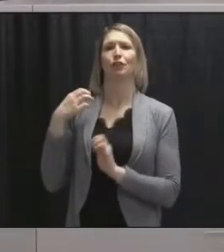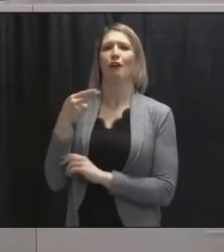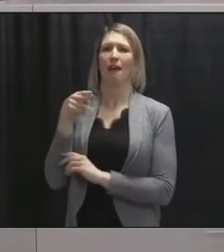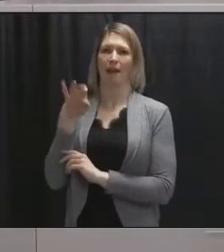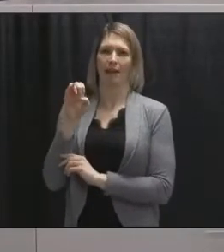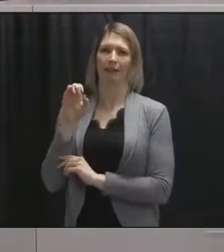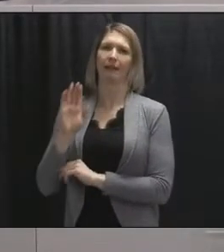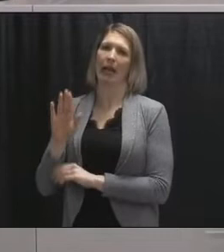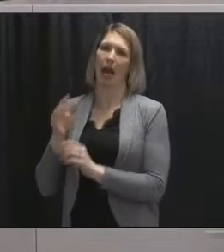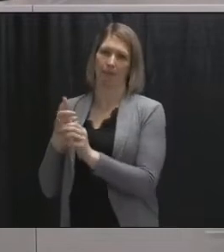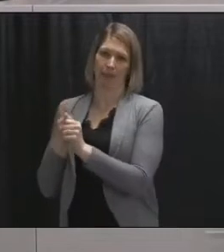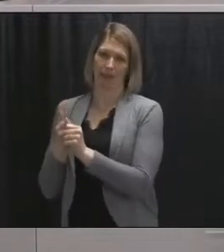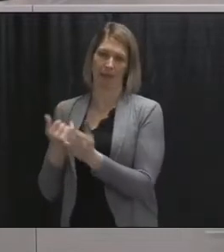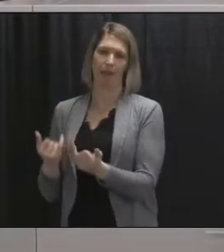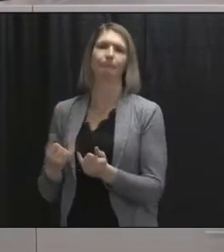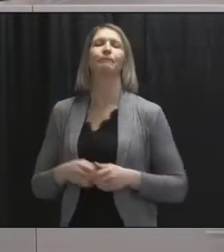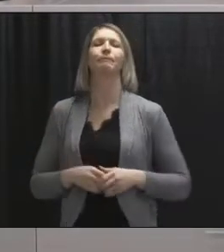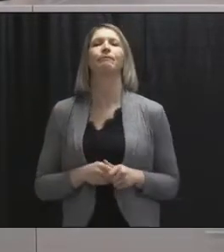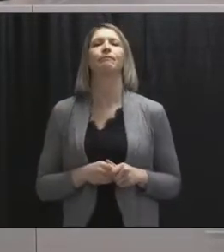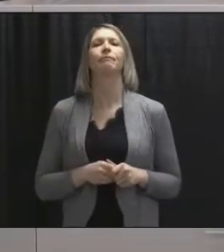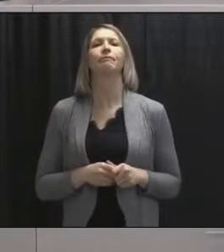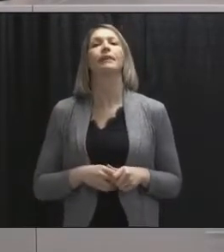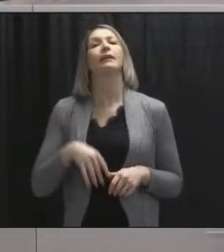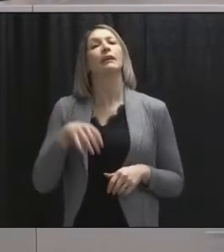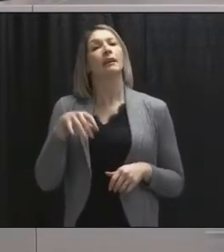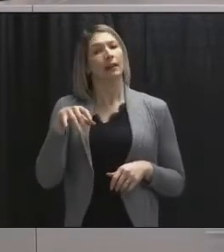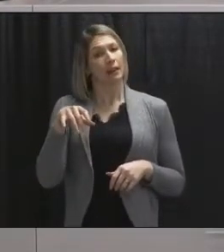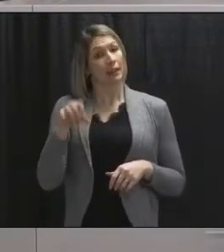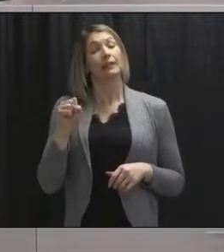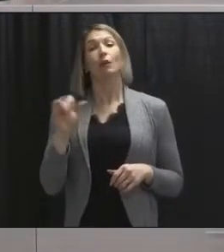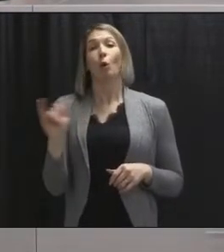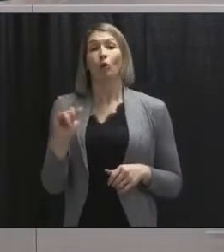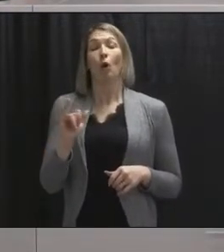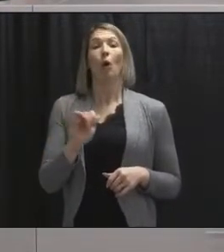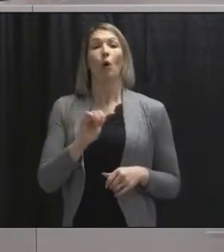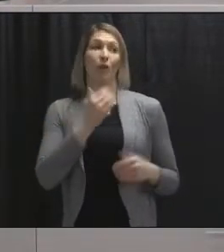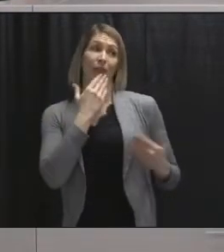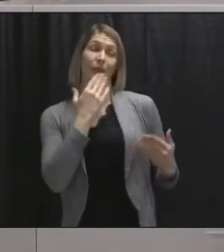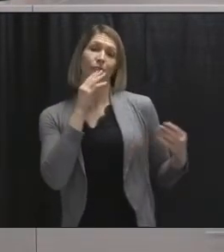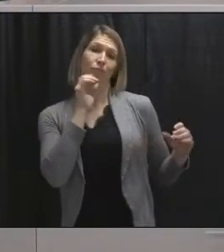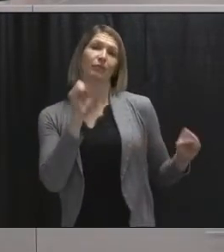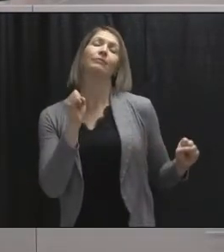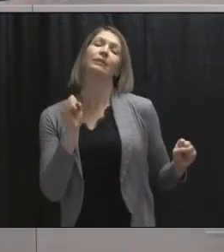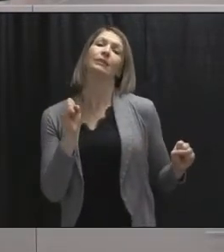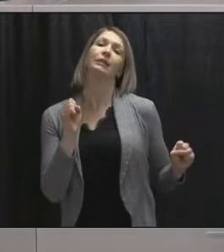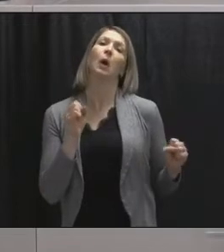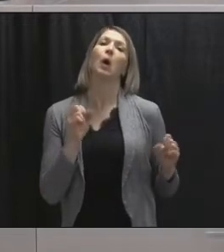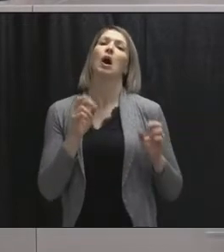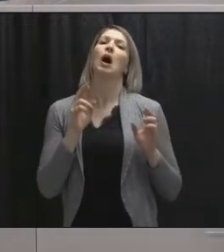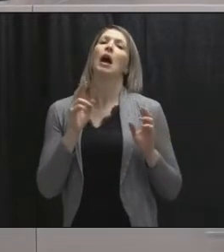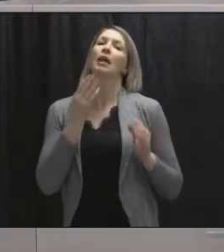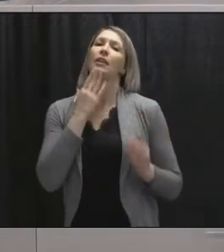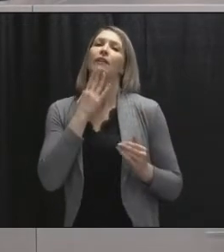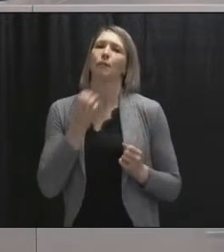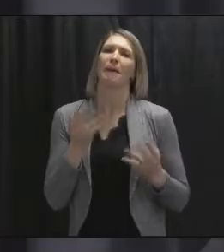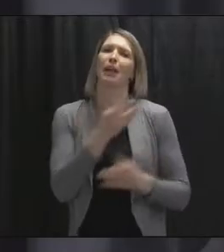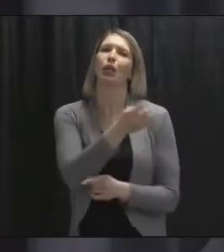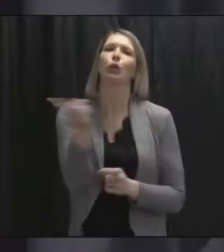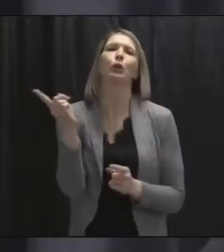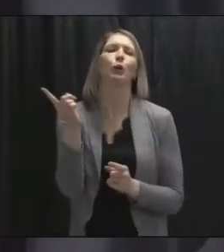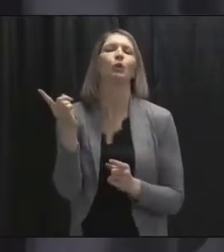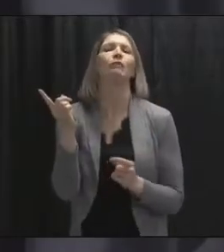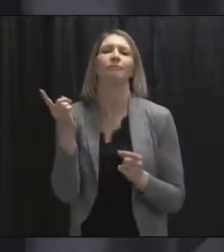much, Premier. I too would like to take the opportunity to thank those of you who had a socially responsible,